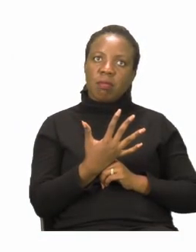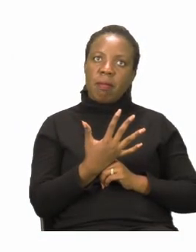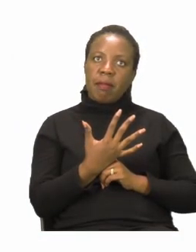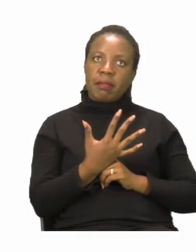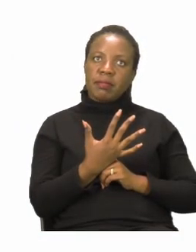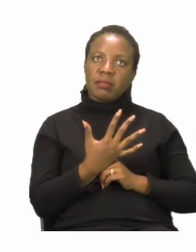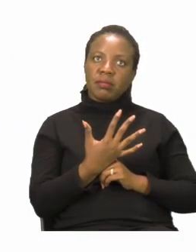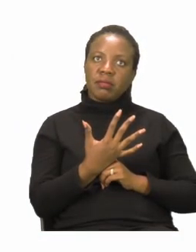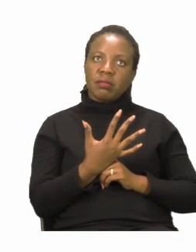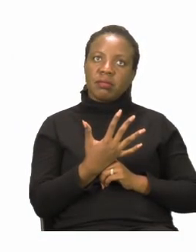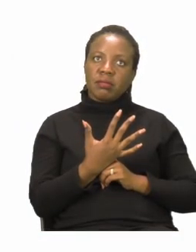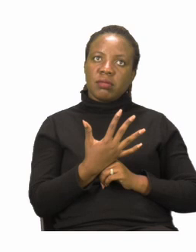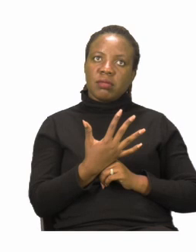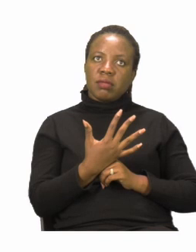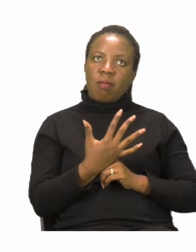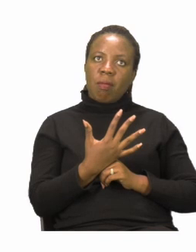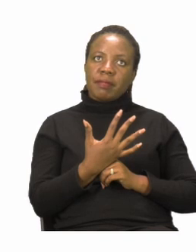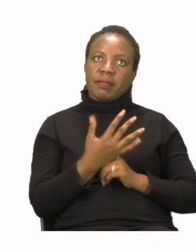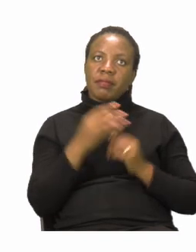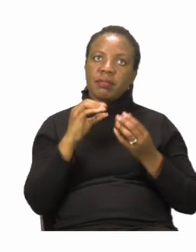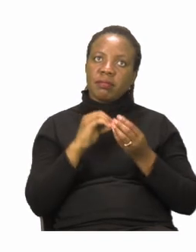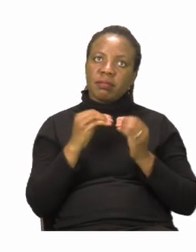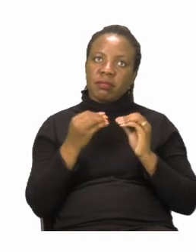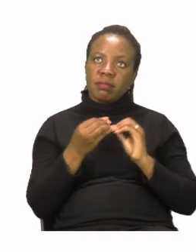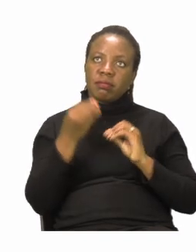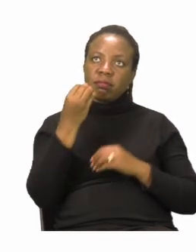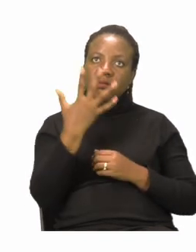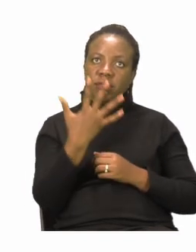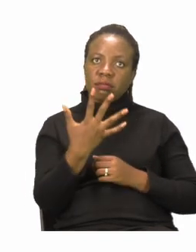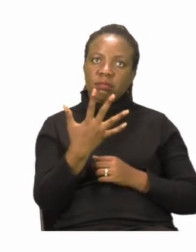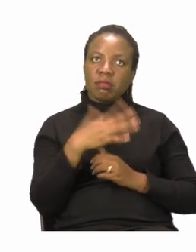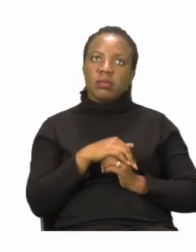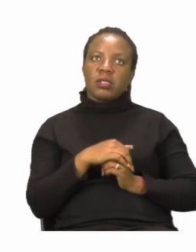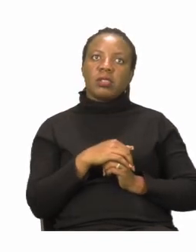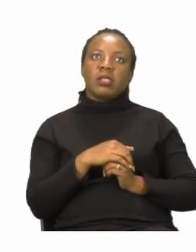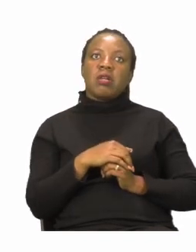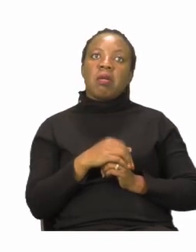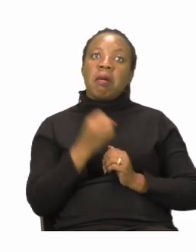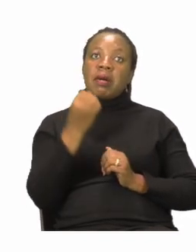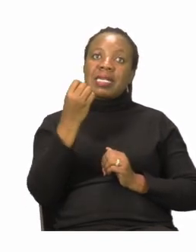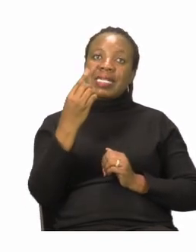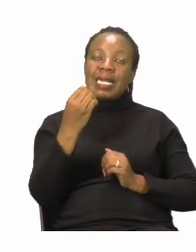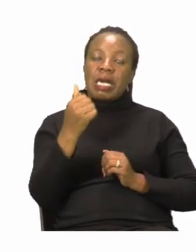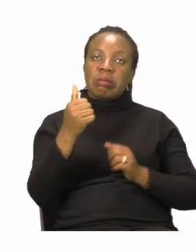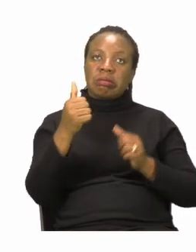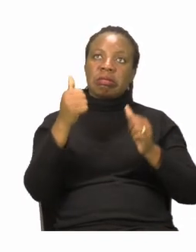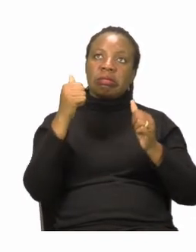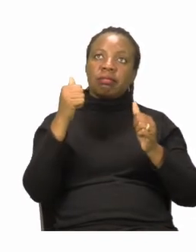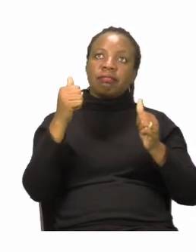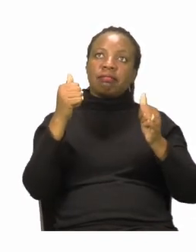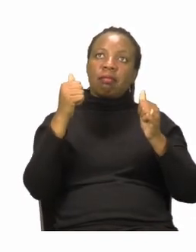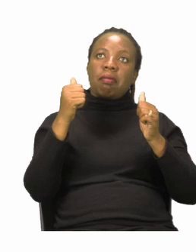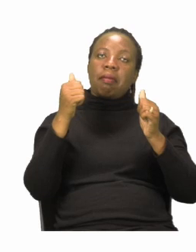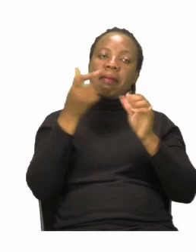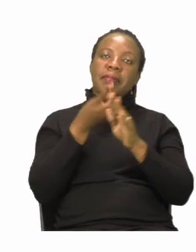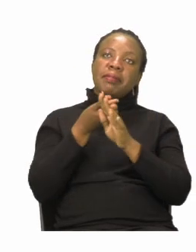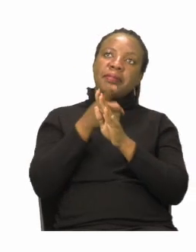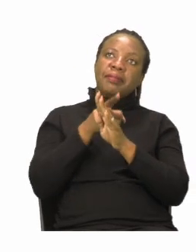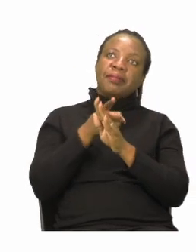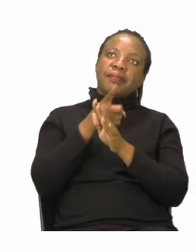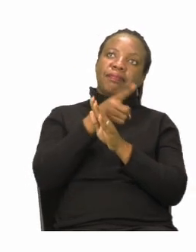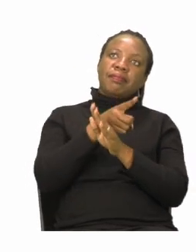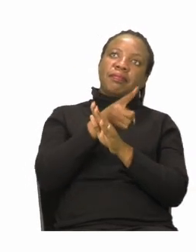19. At number 5, it says, count back in